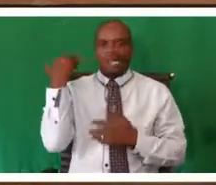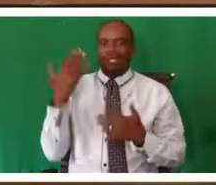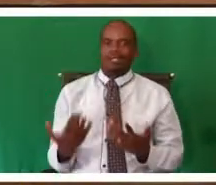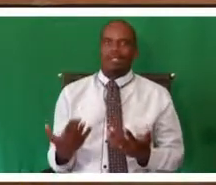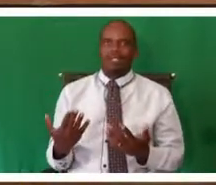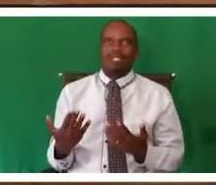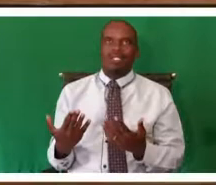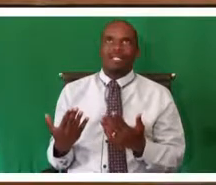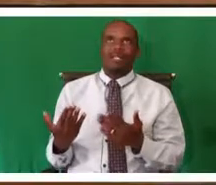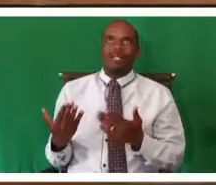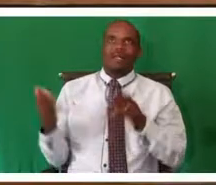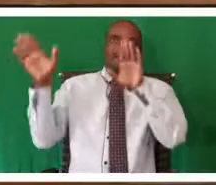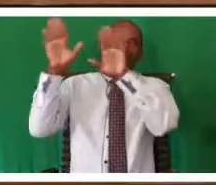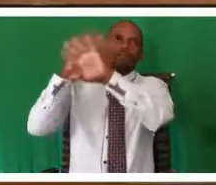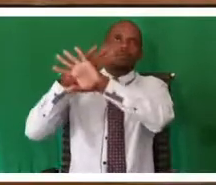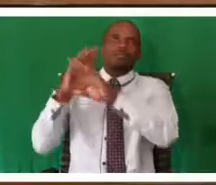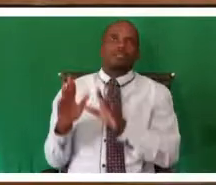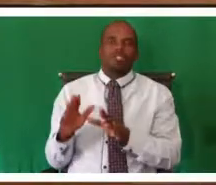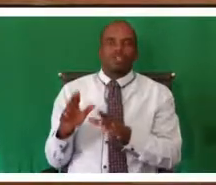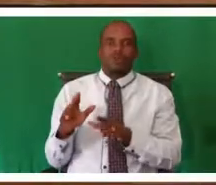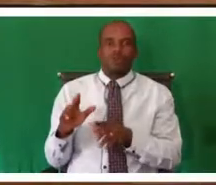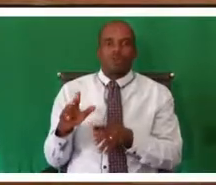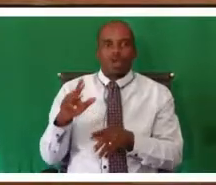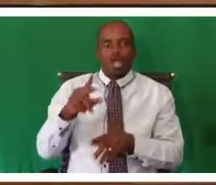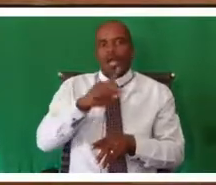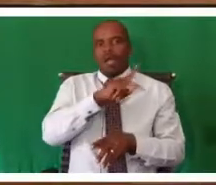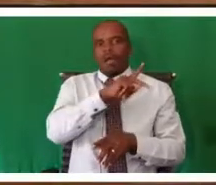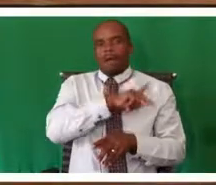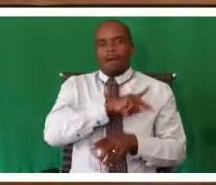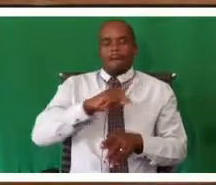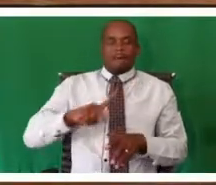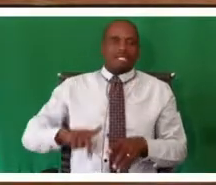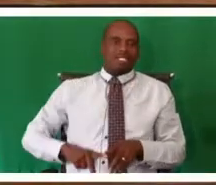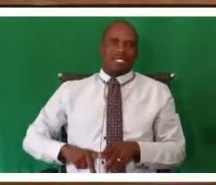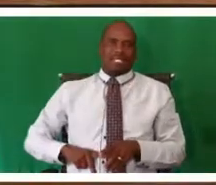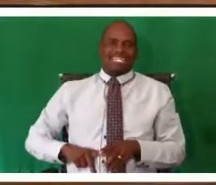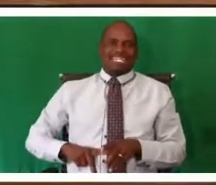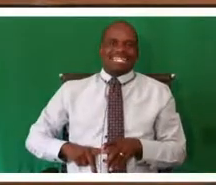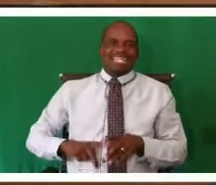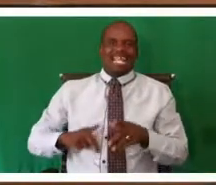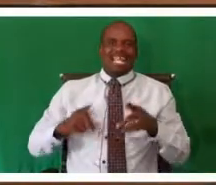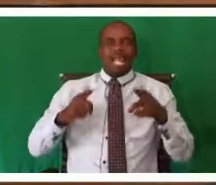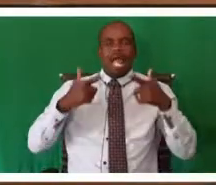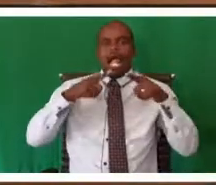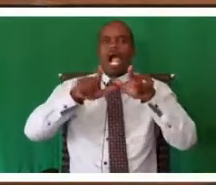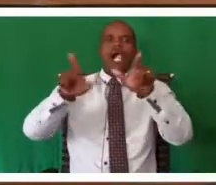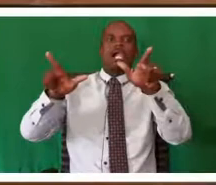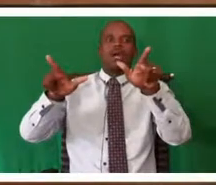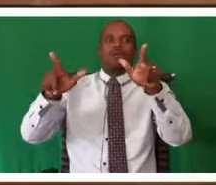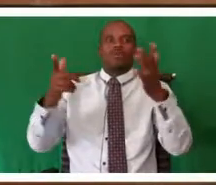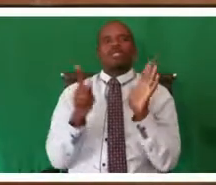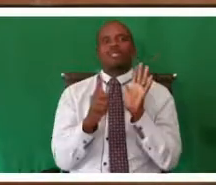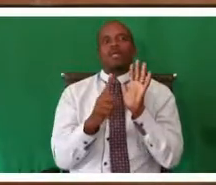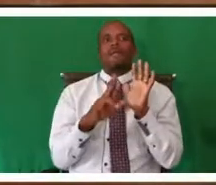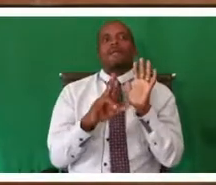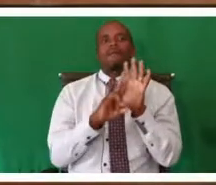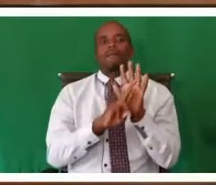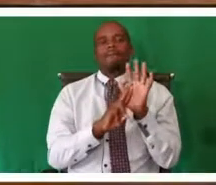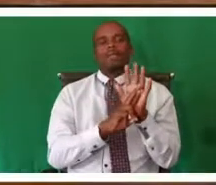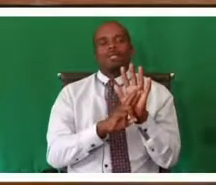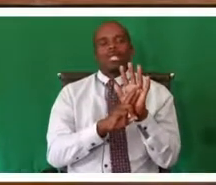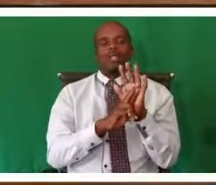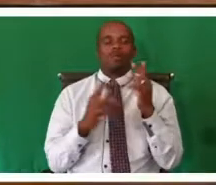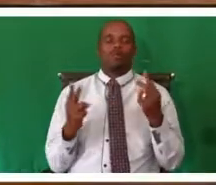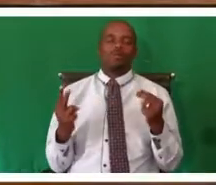evening, when the president announced the relaxation of regulations. Already by that time,